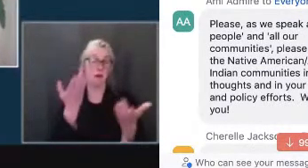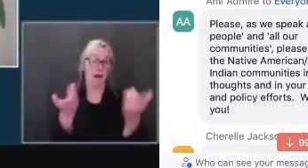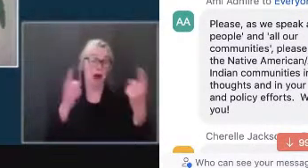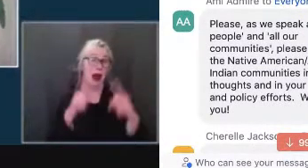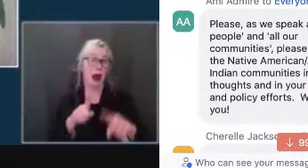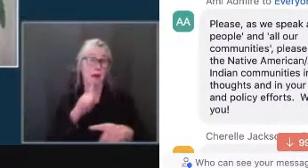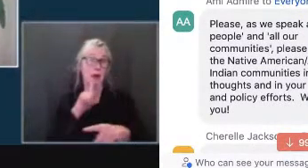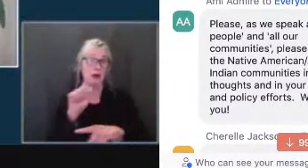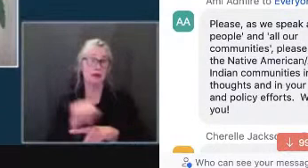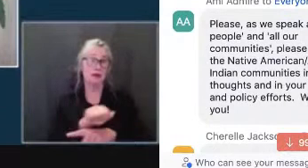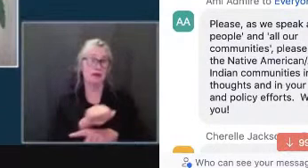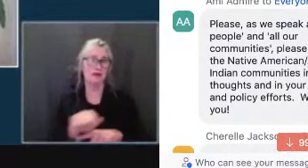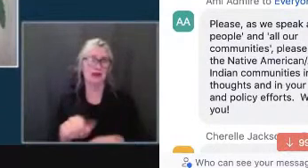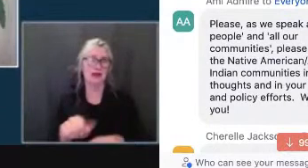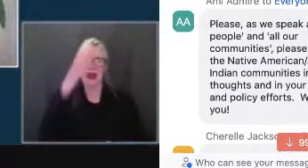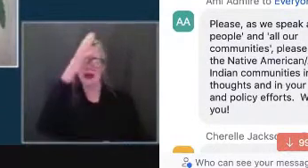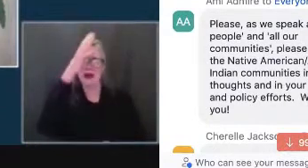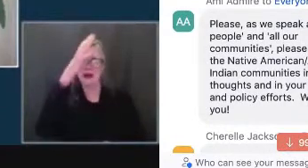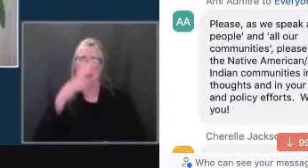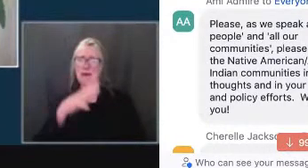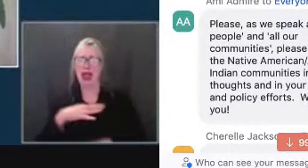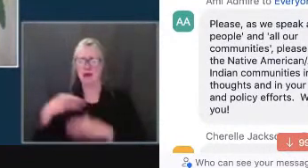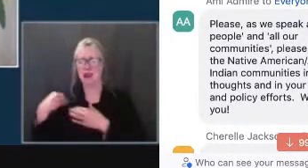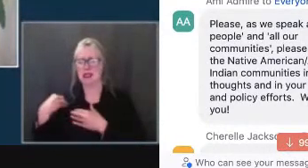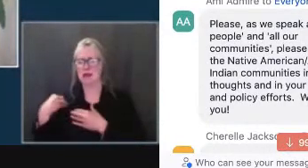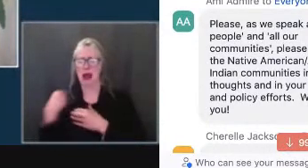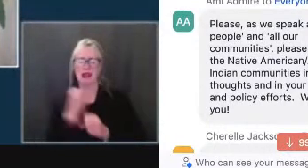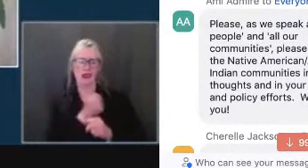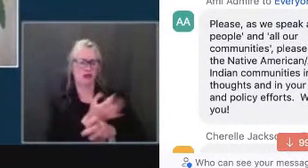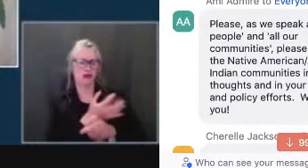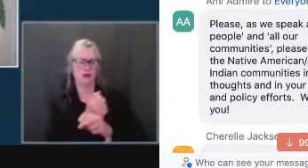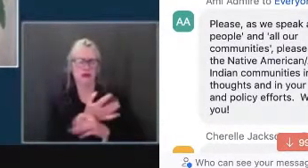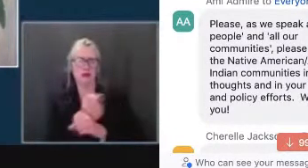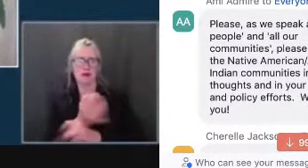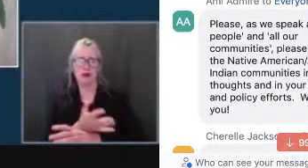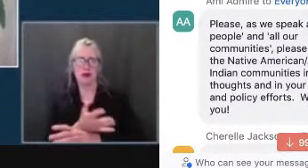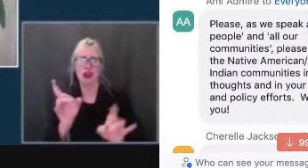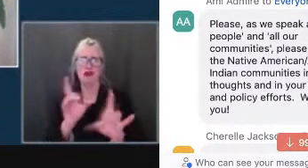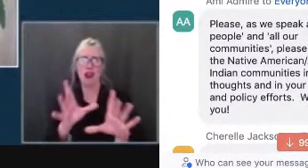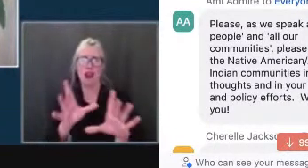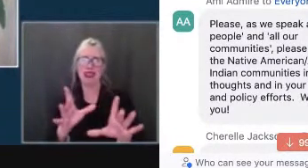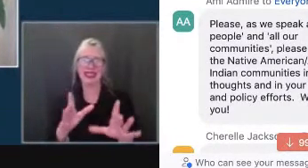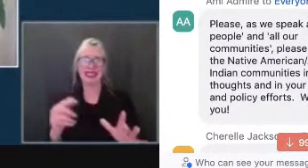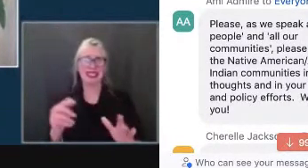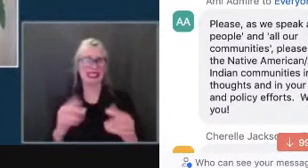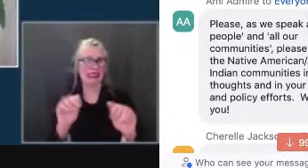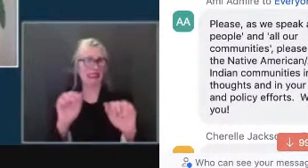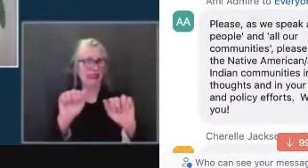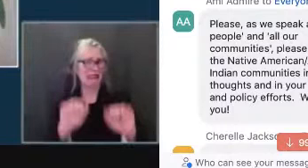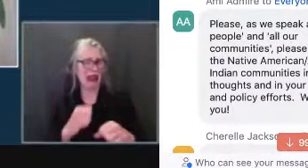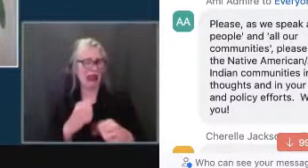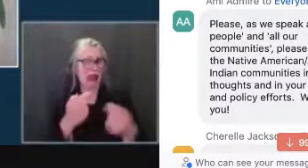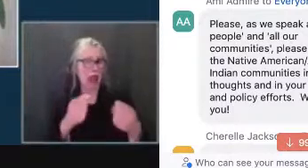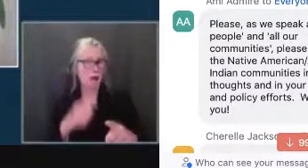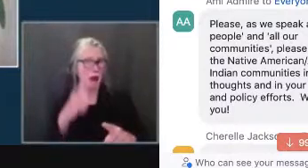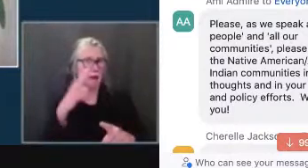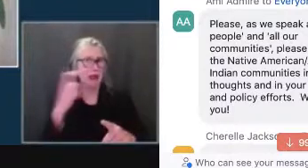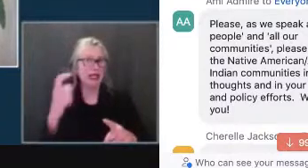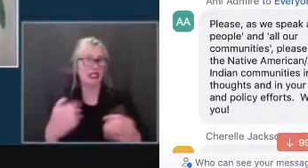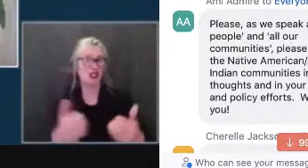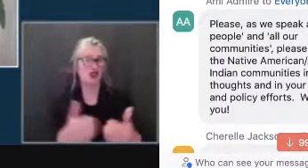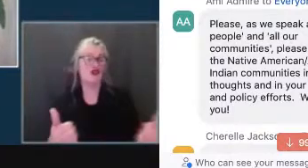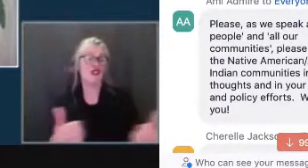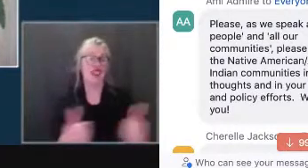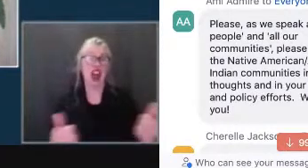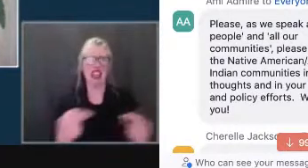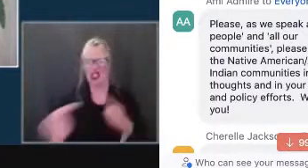Man-made crises that are intended to divide us must be what motivates us to come together in spite